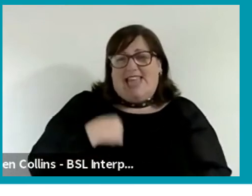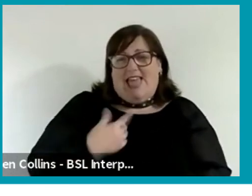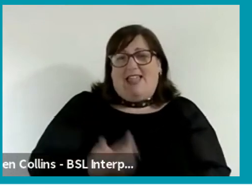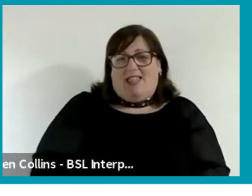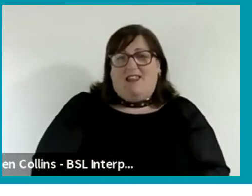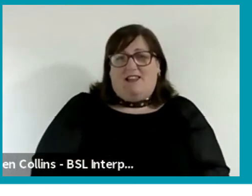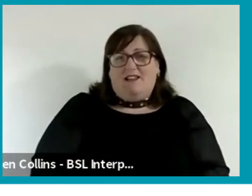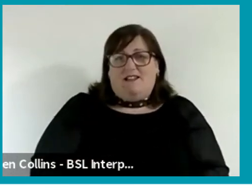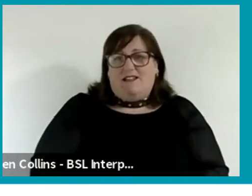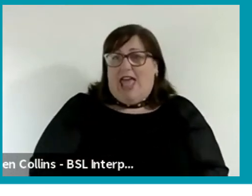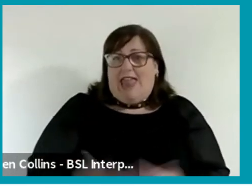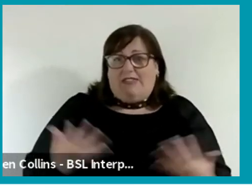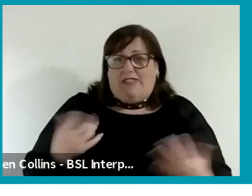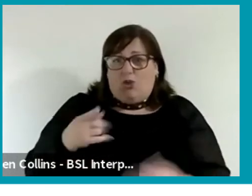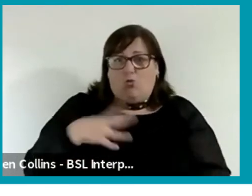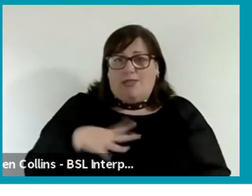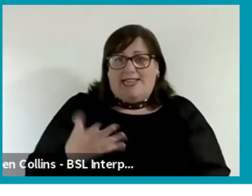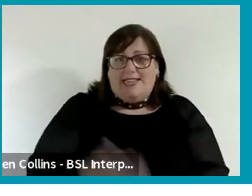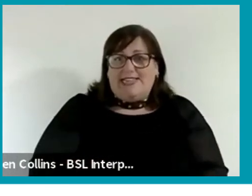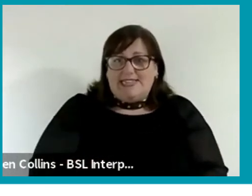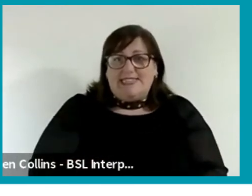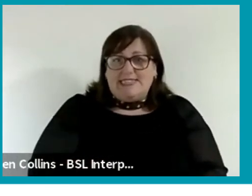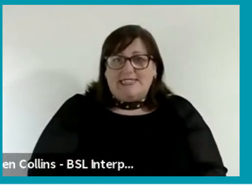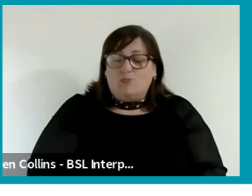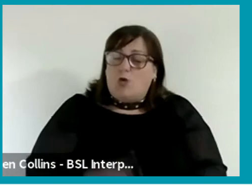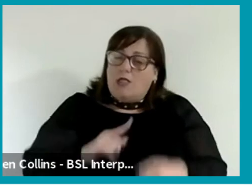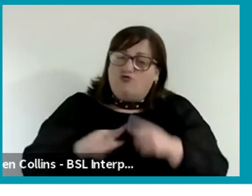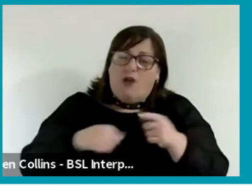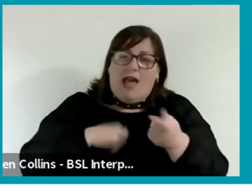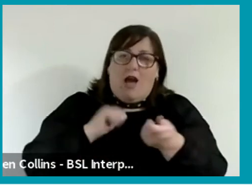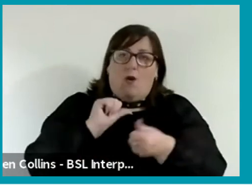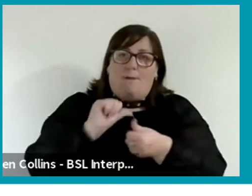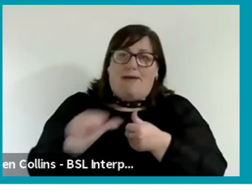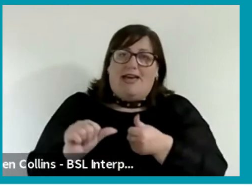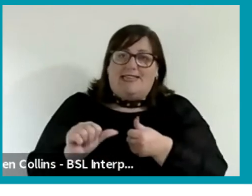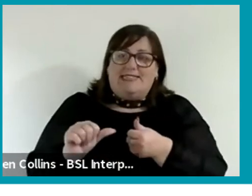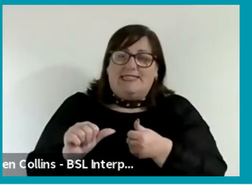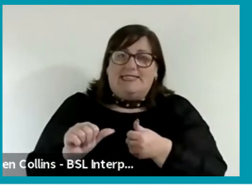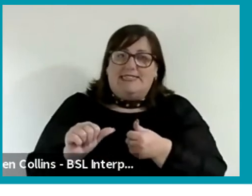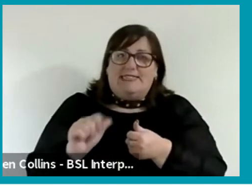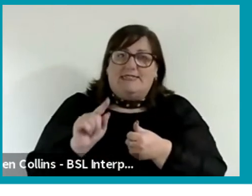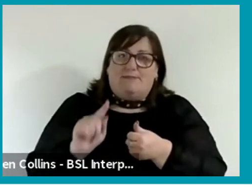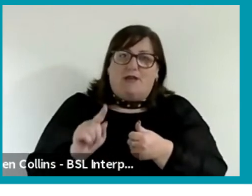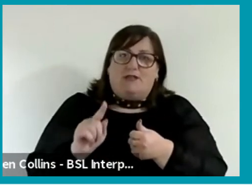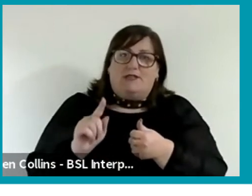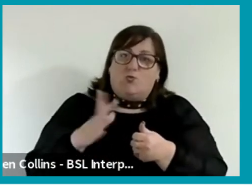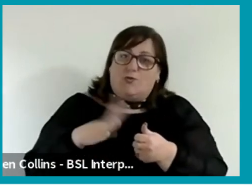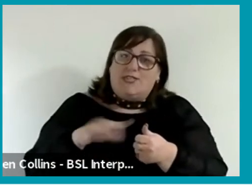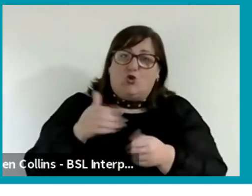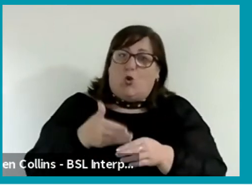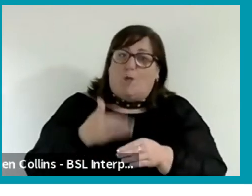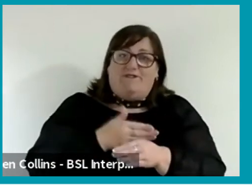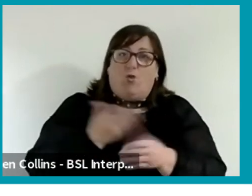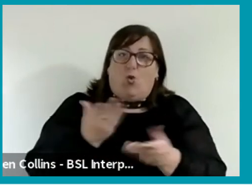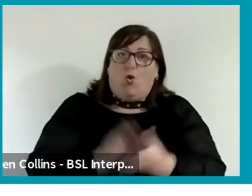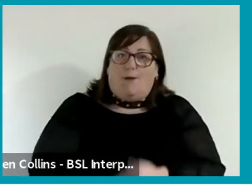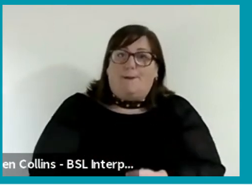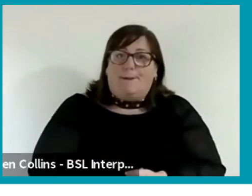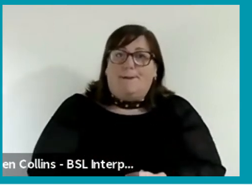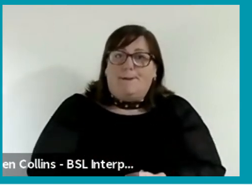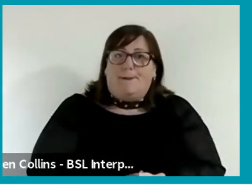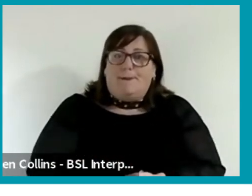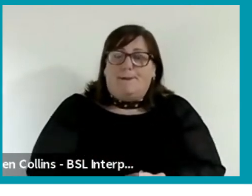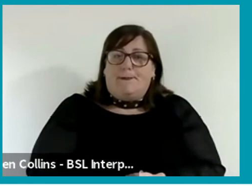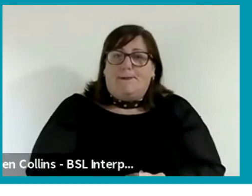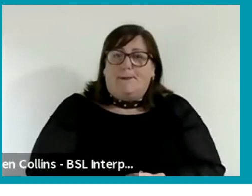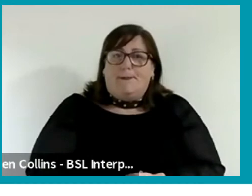you need us to accommodate. We will do our best. However, we need to know beforehand, before you approach an exercise. That's very, very